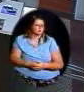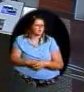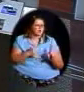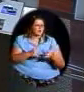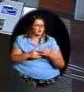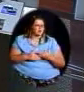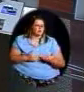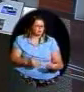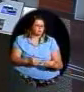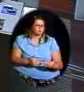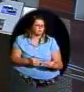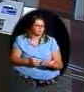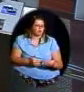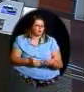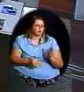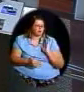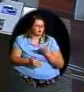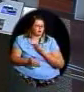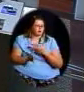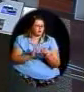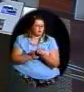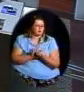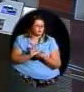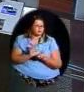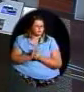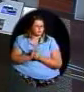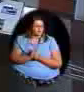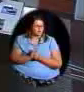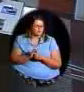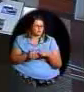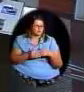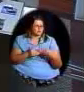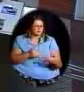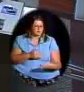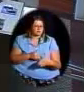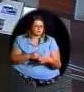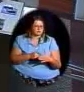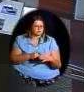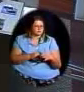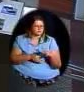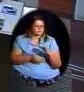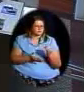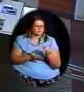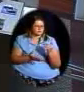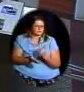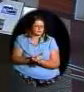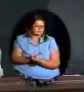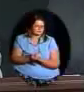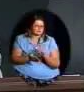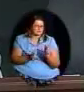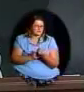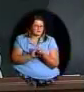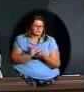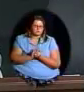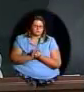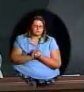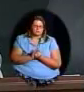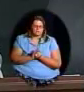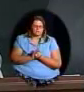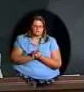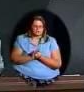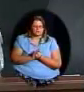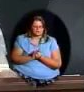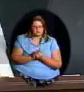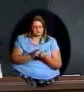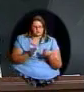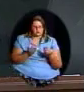move on in our agenda. The next item in our agenda is the consent agenda. And the following items on the